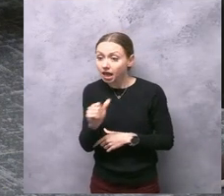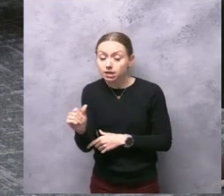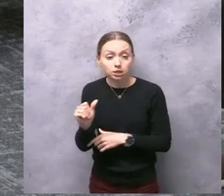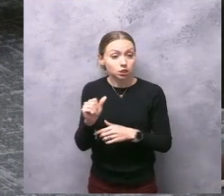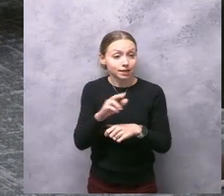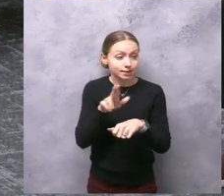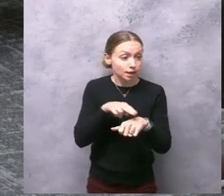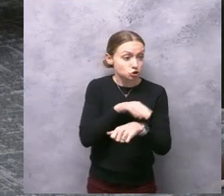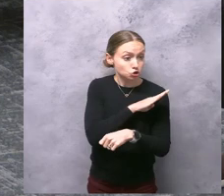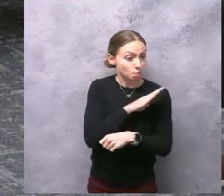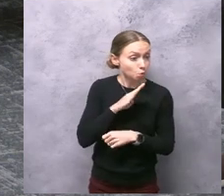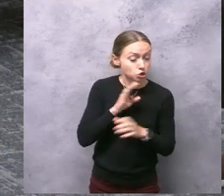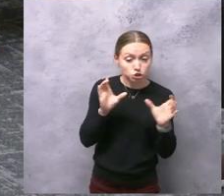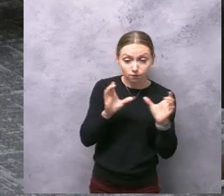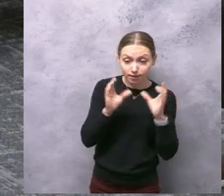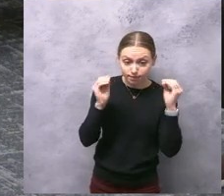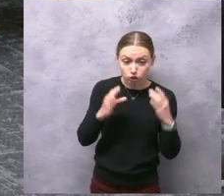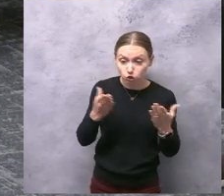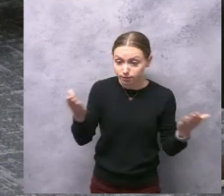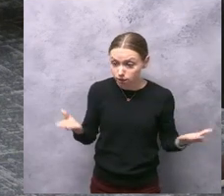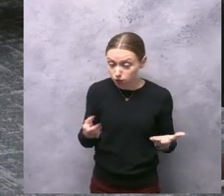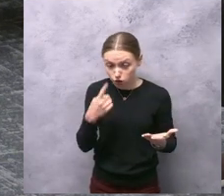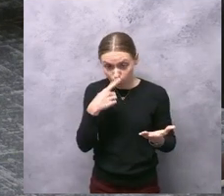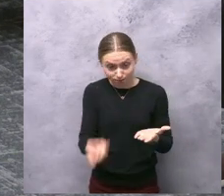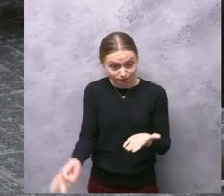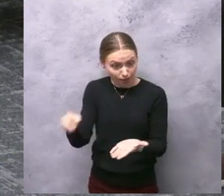teachers in the audience, will you please stand to be recognized?